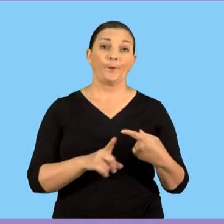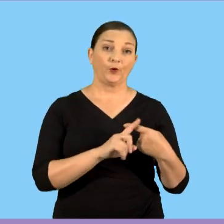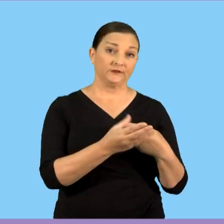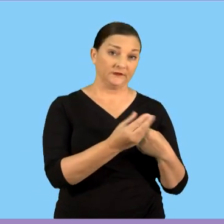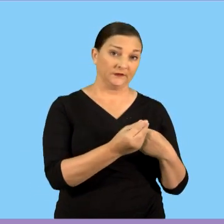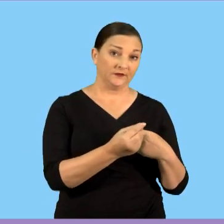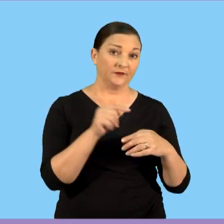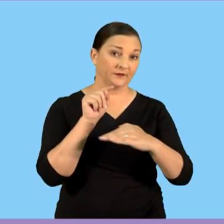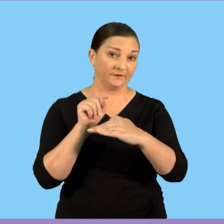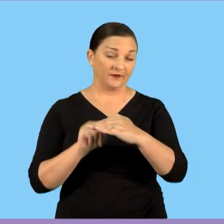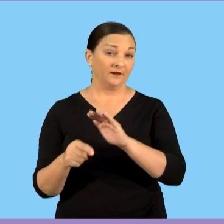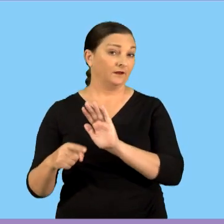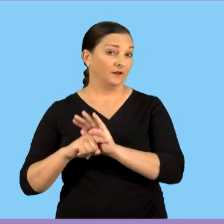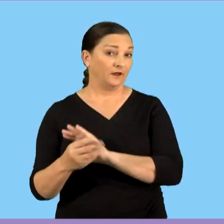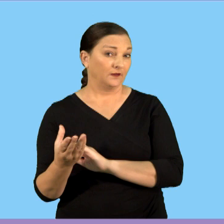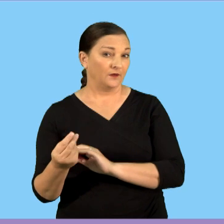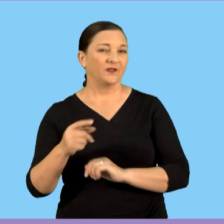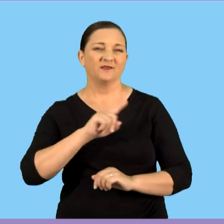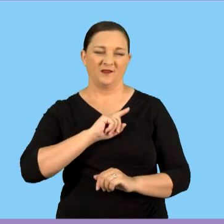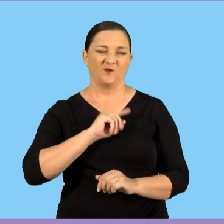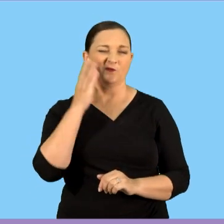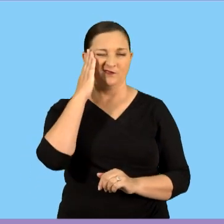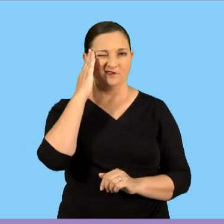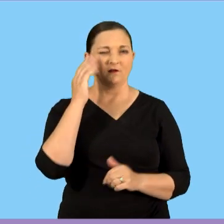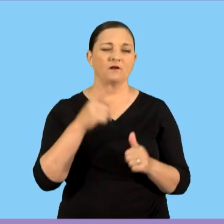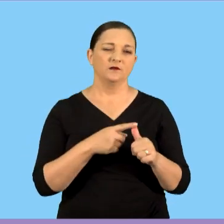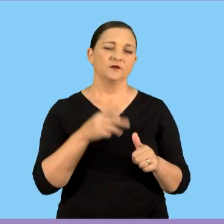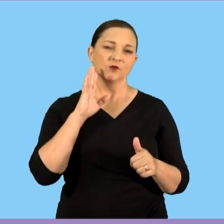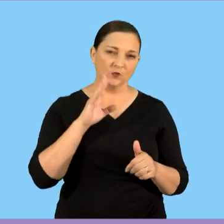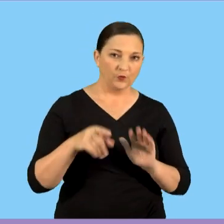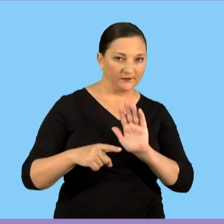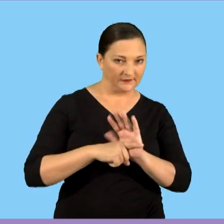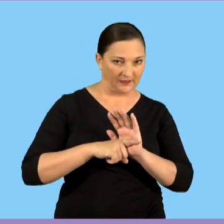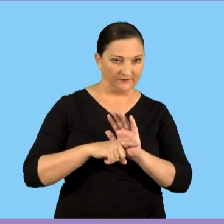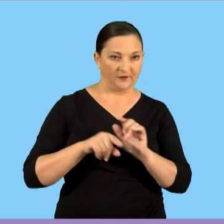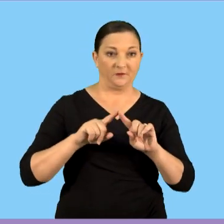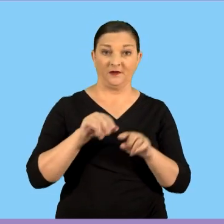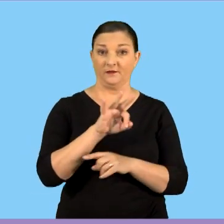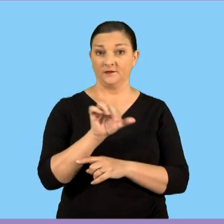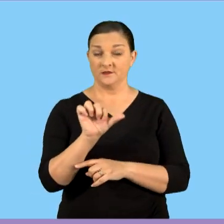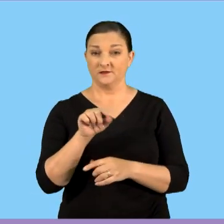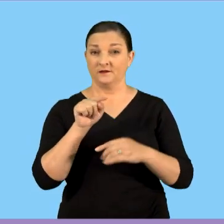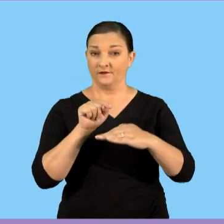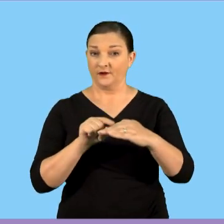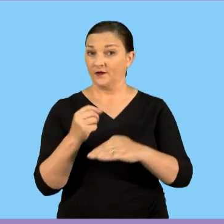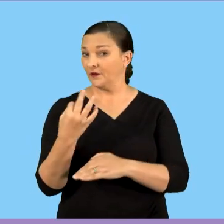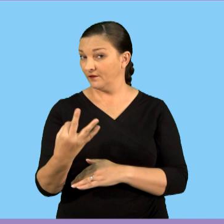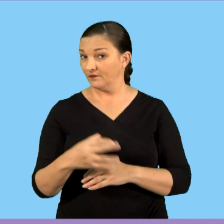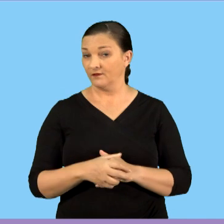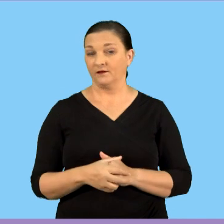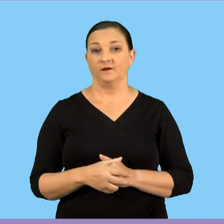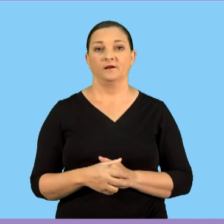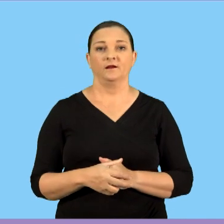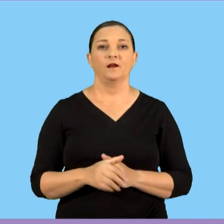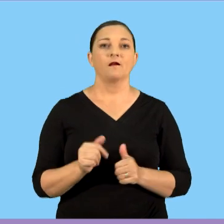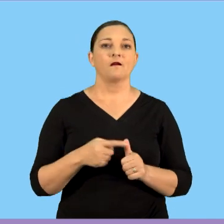number divided by a negative number? We know that the answer is going to be negative. And then what is 36 divided by 3? That